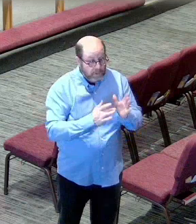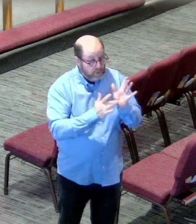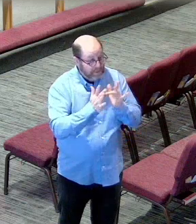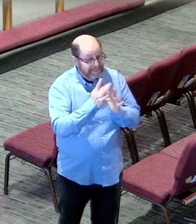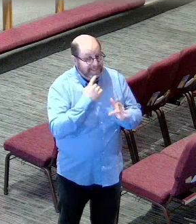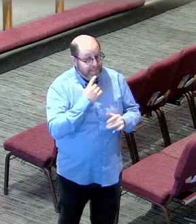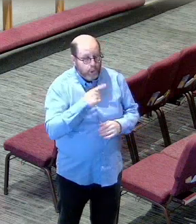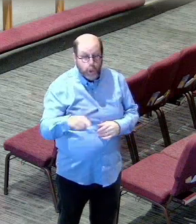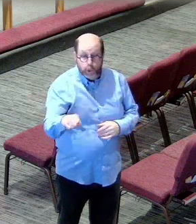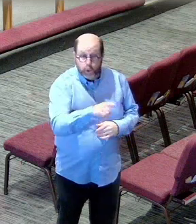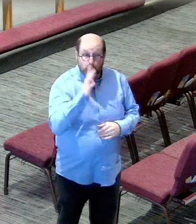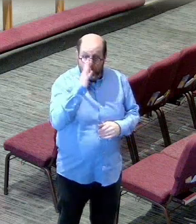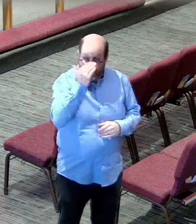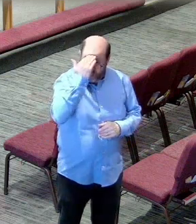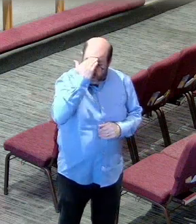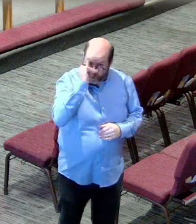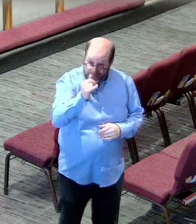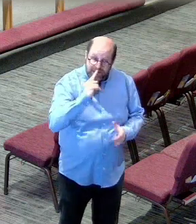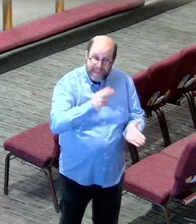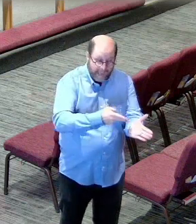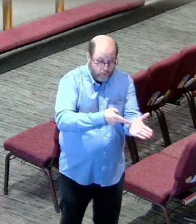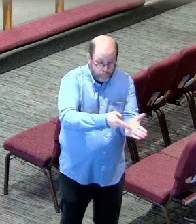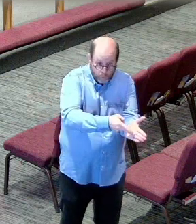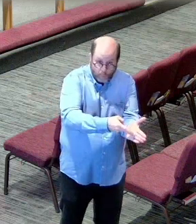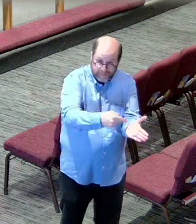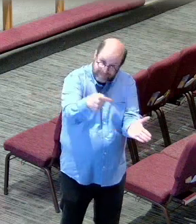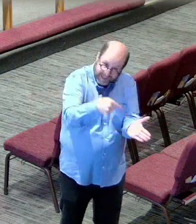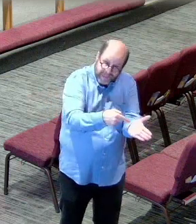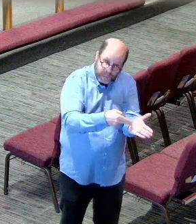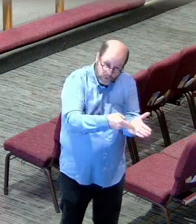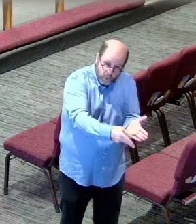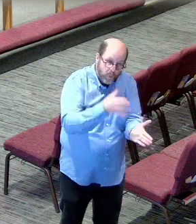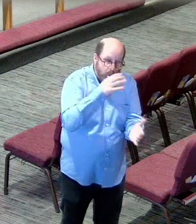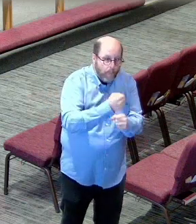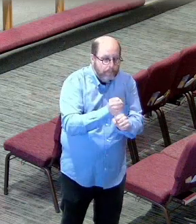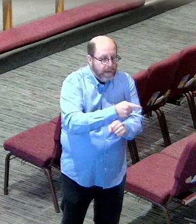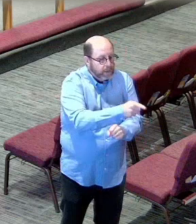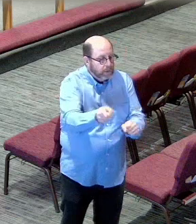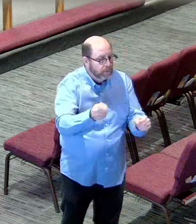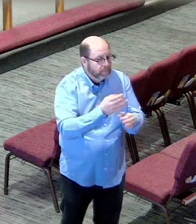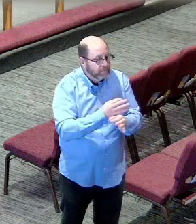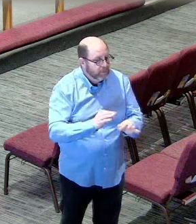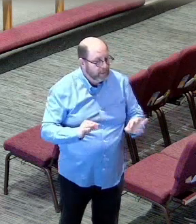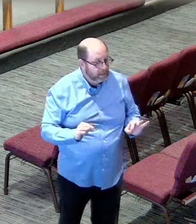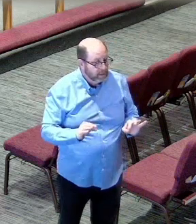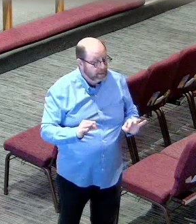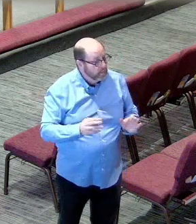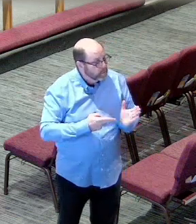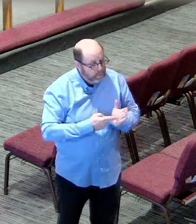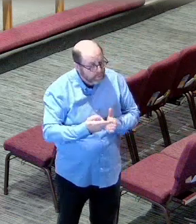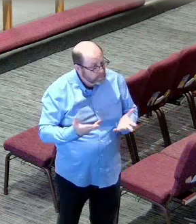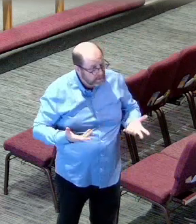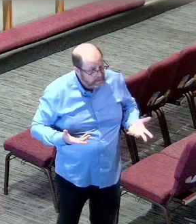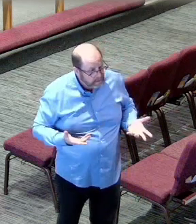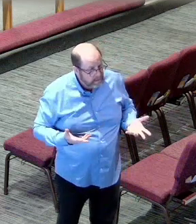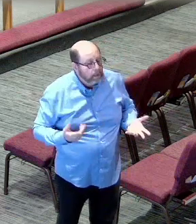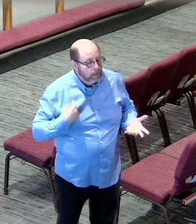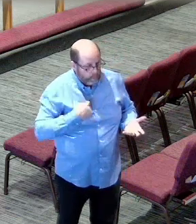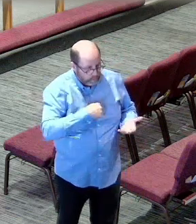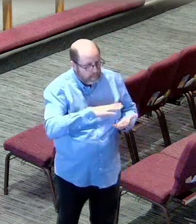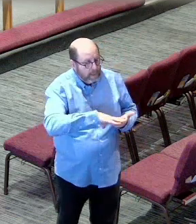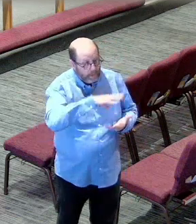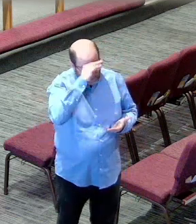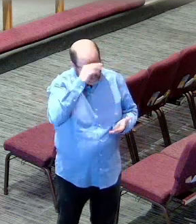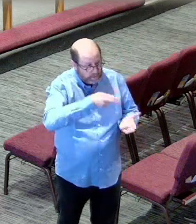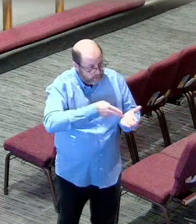Jesus said, "You will know the truth, and the truth will set you free." That truth we learn